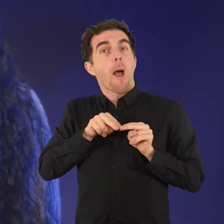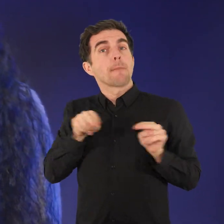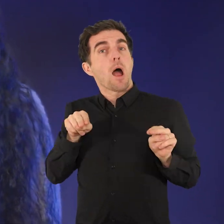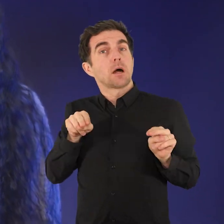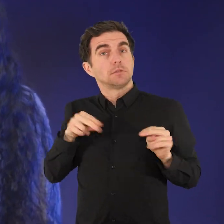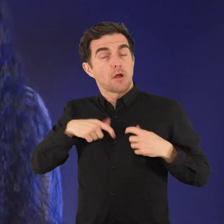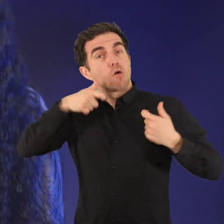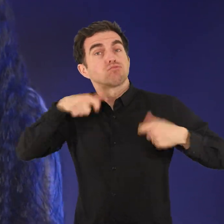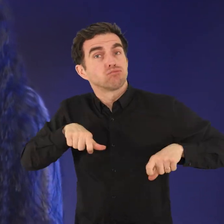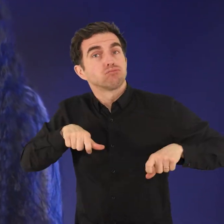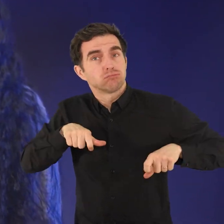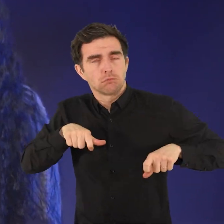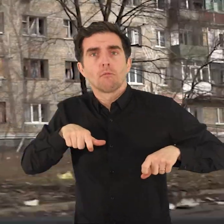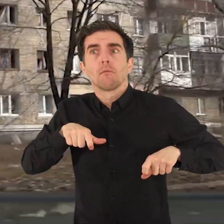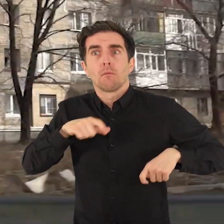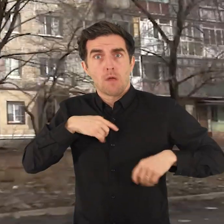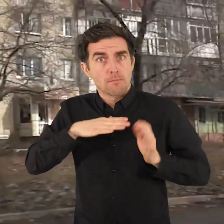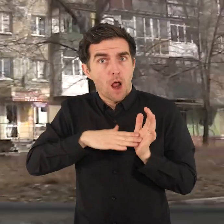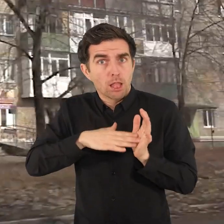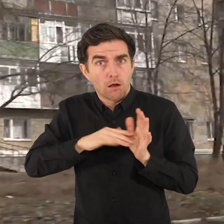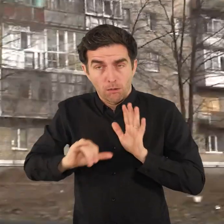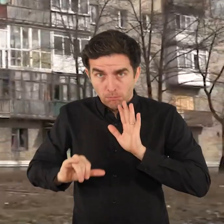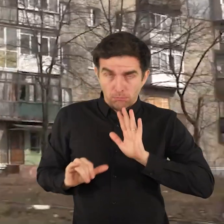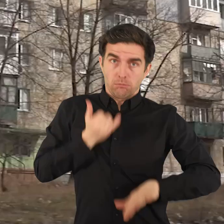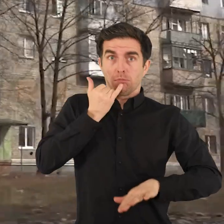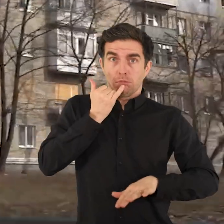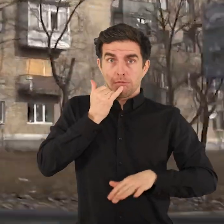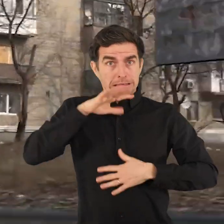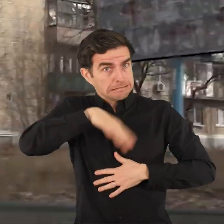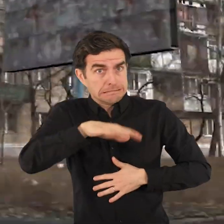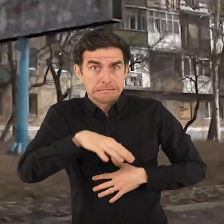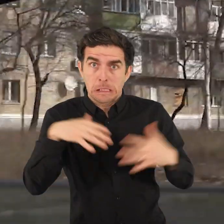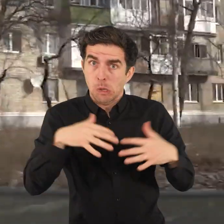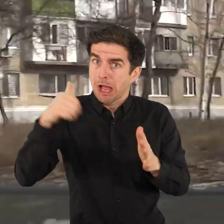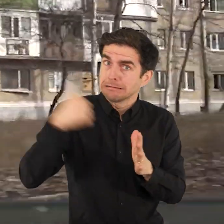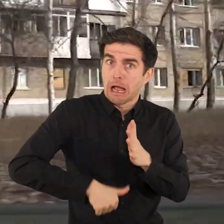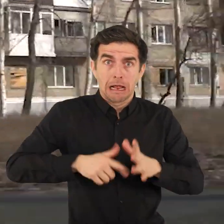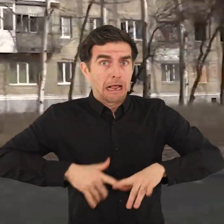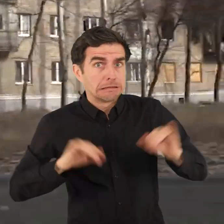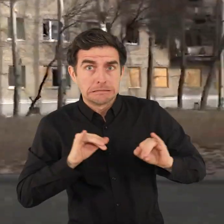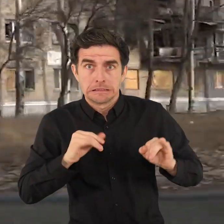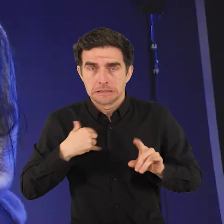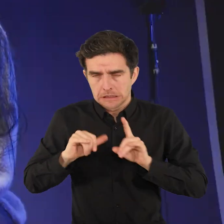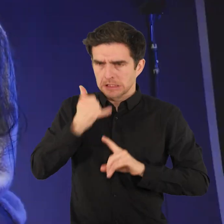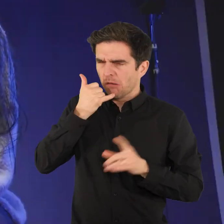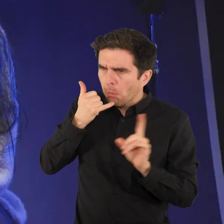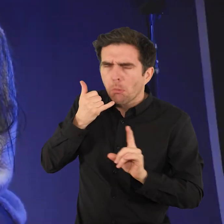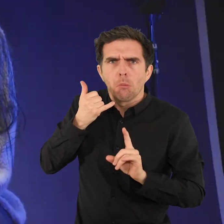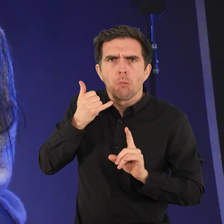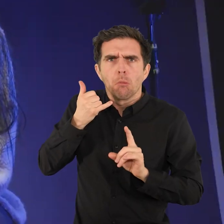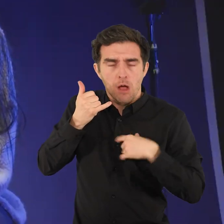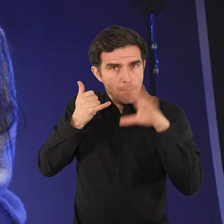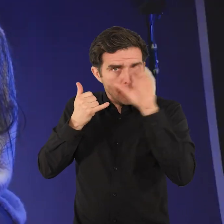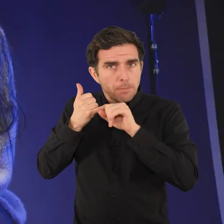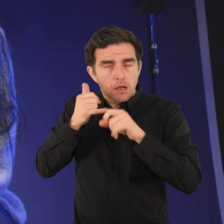my apartments, and I got a call from my mom in the morning saying, Aliia, the war has started. And I remember